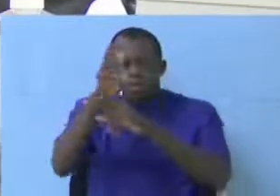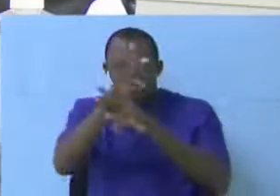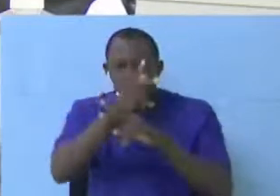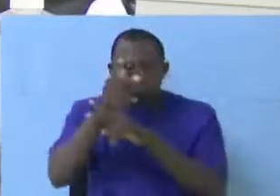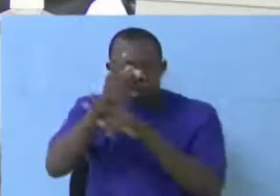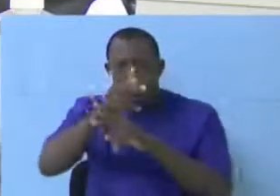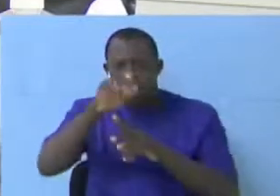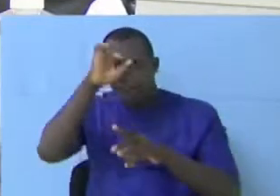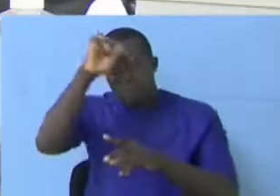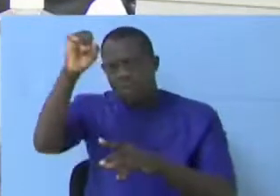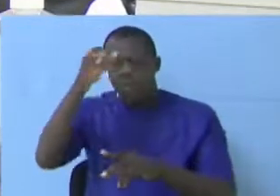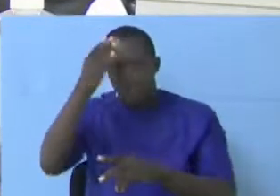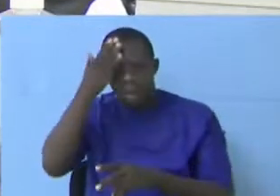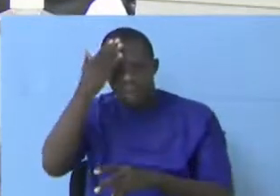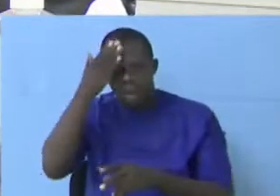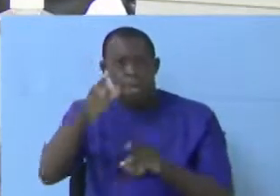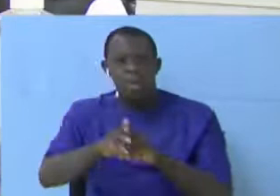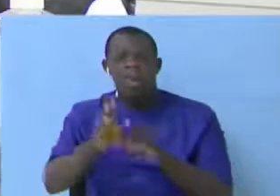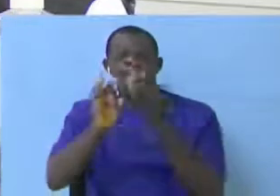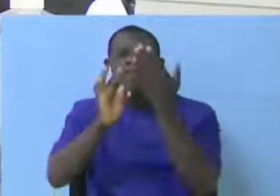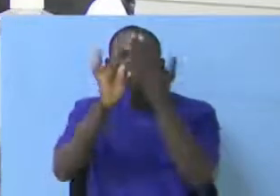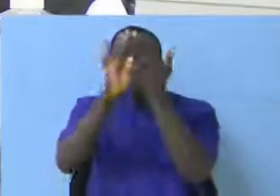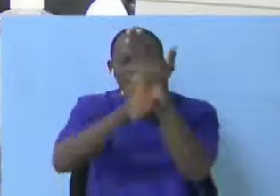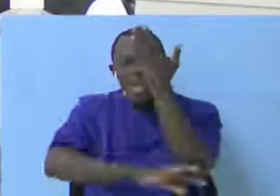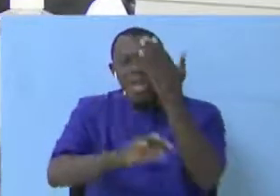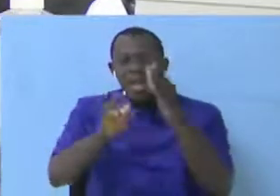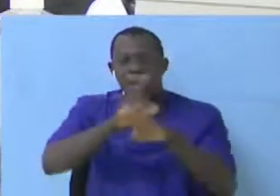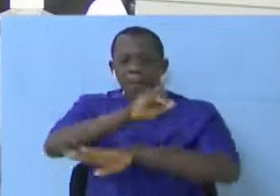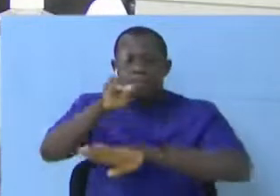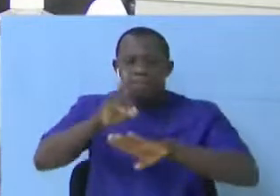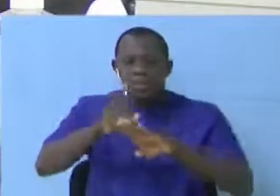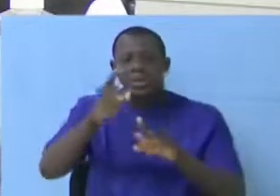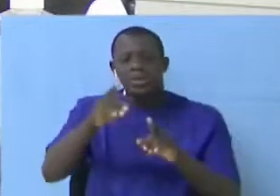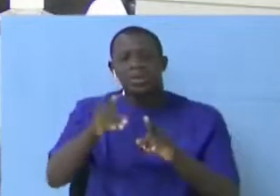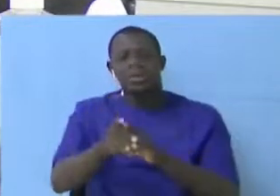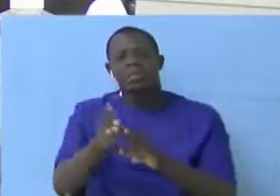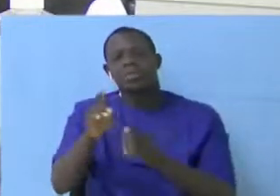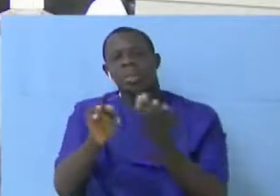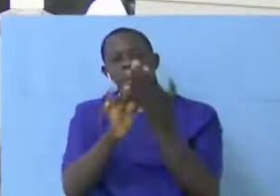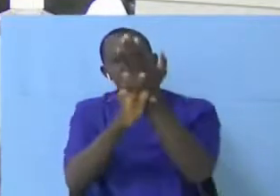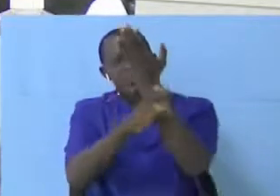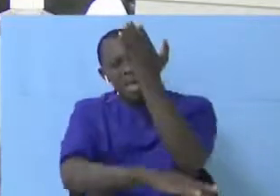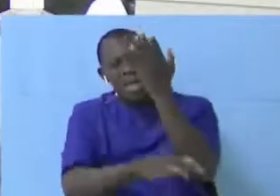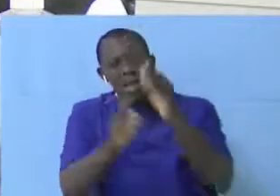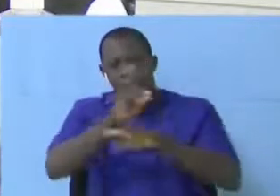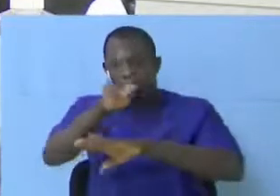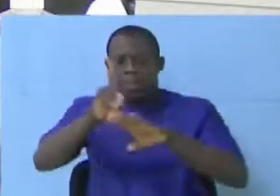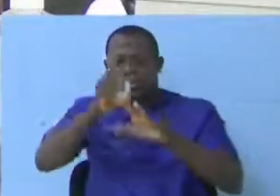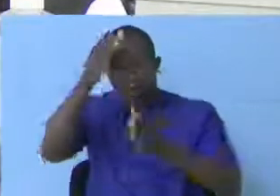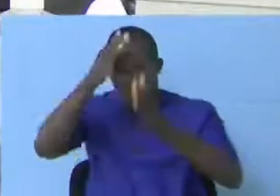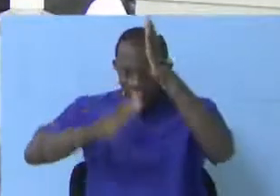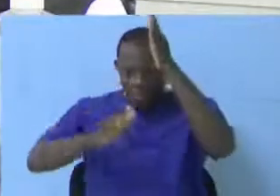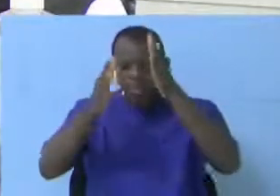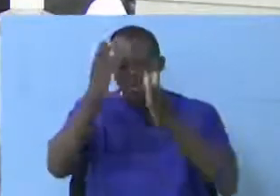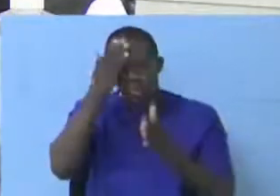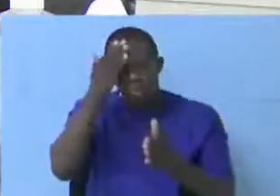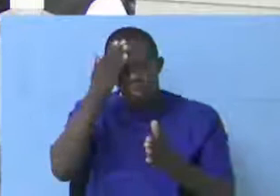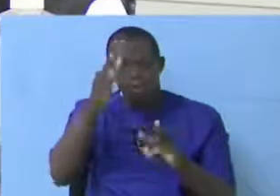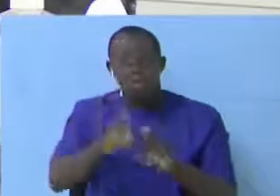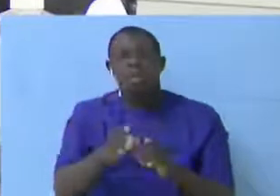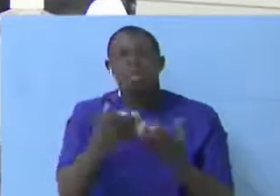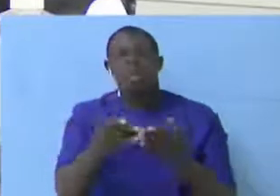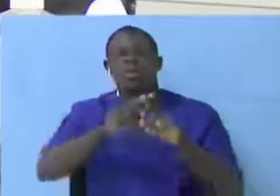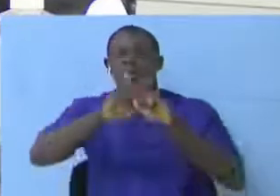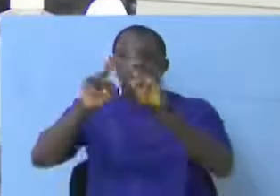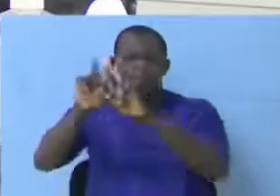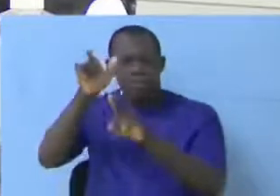of Fajara Barracks was aware. The intelligence chief in Fajara Barracks was aware. Intelligence officer in Fajara Barracks. So when I